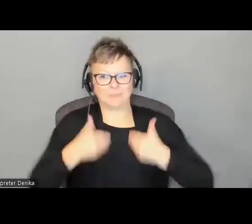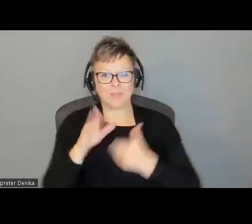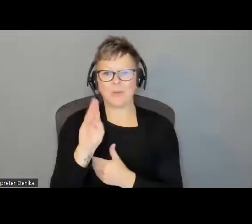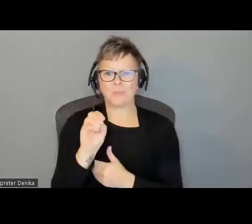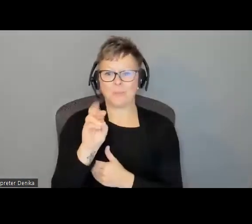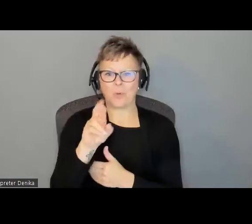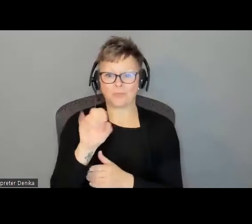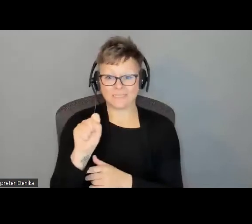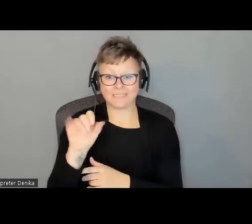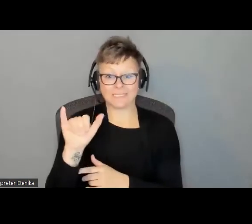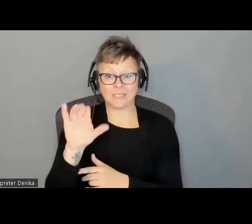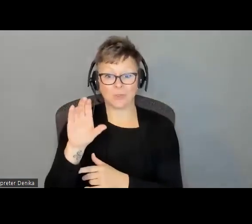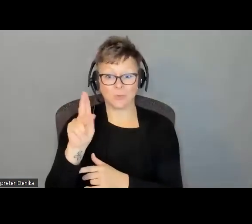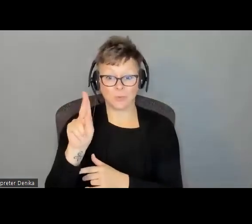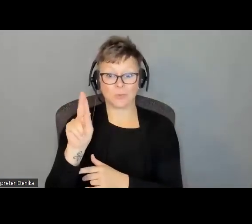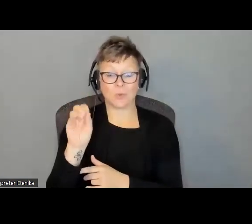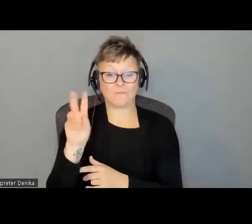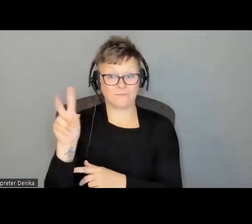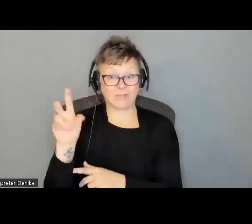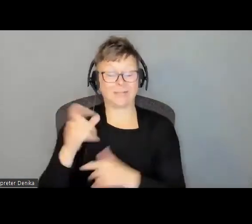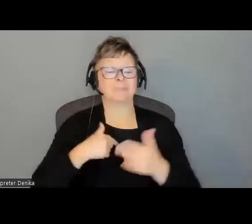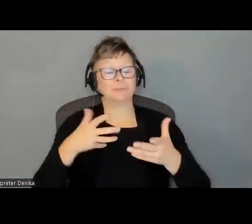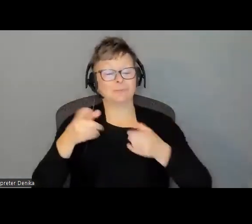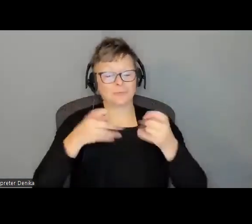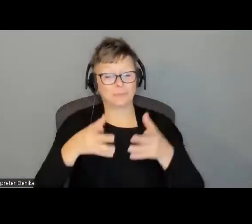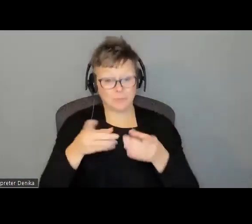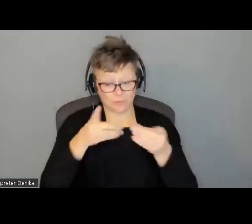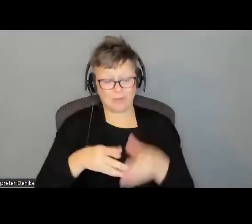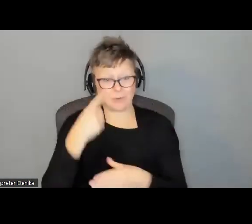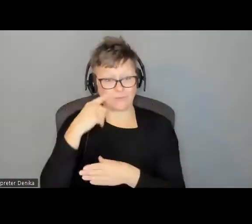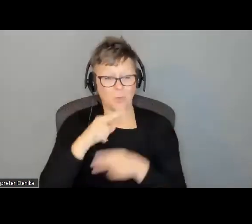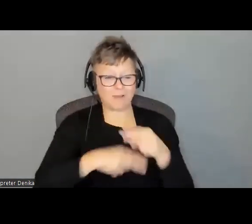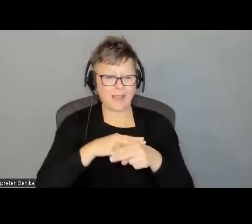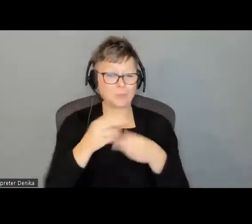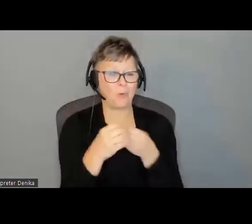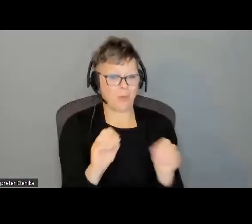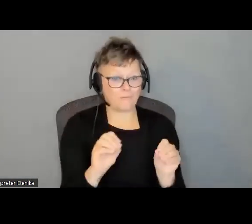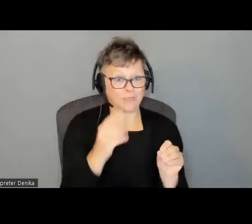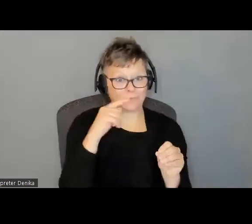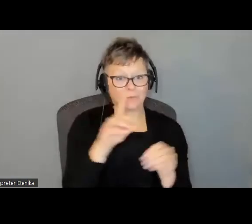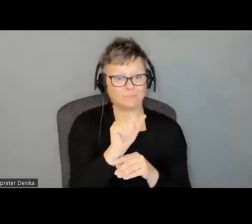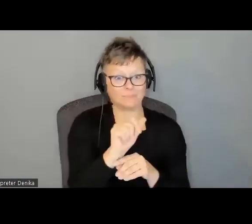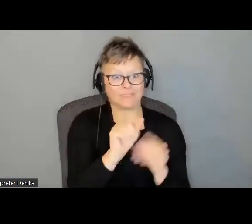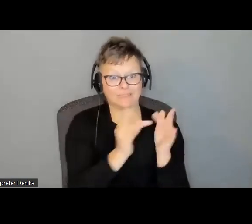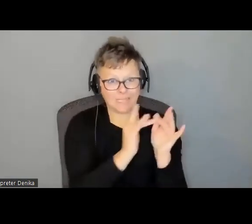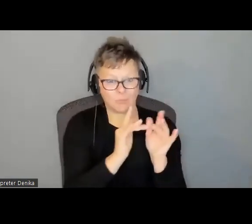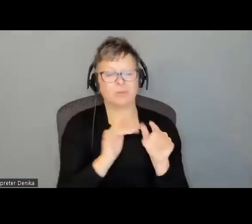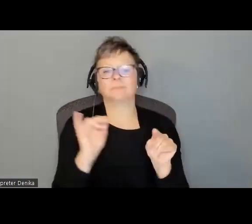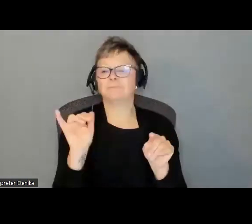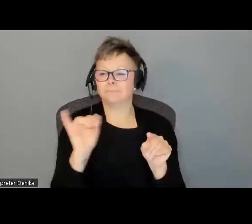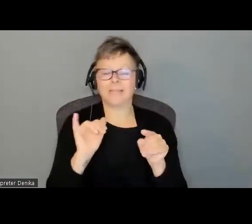Director of the National Office of the Canadian Accessibility Network and the Research Faculty in the School of Industrial